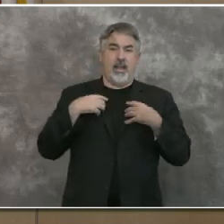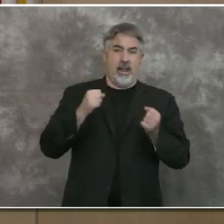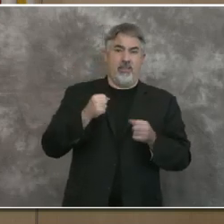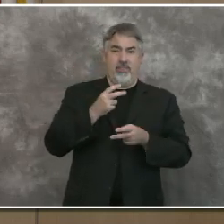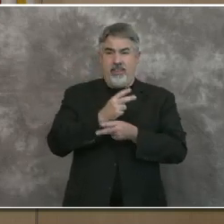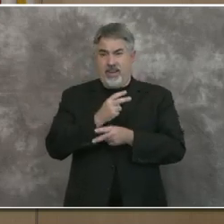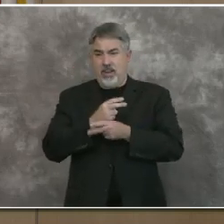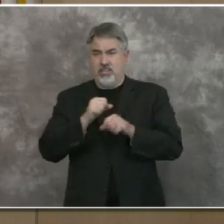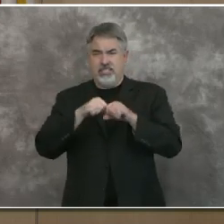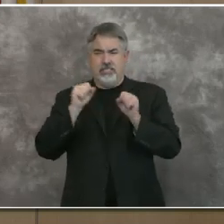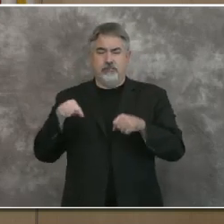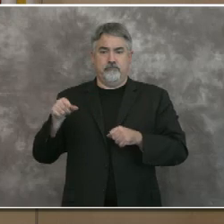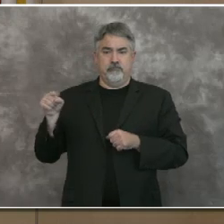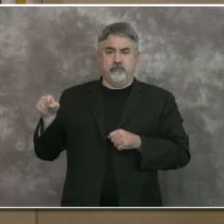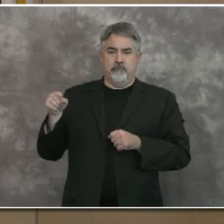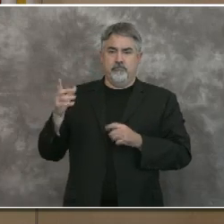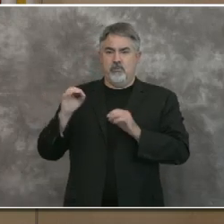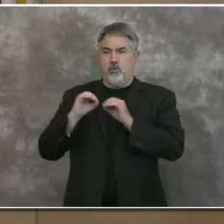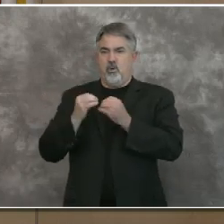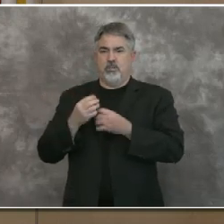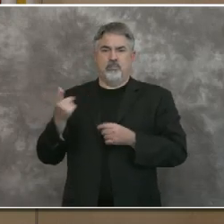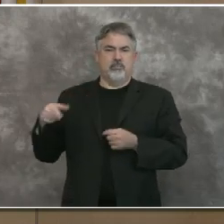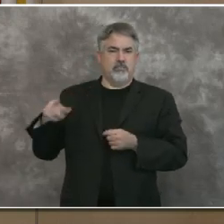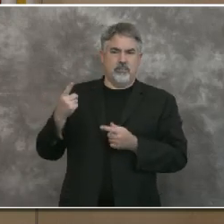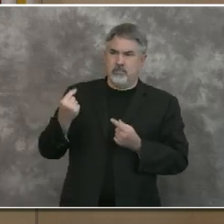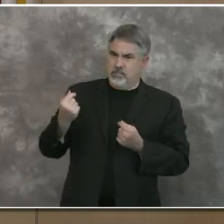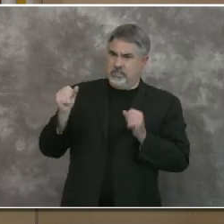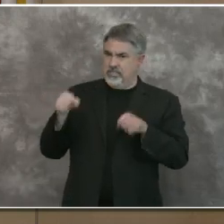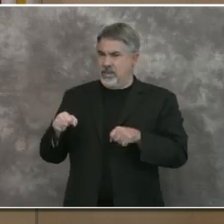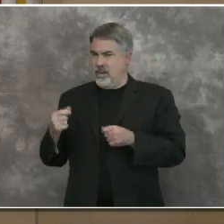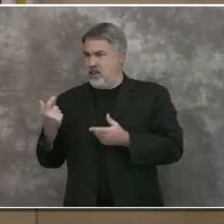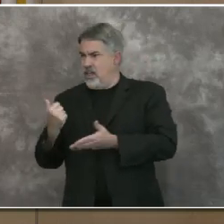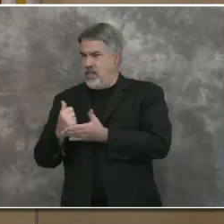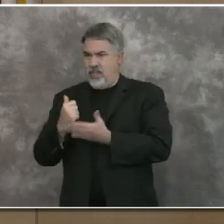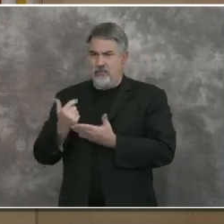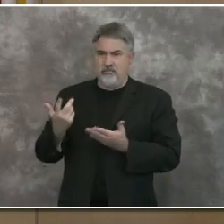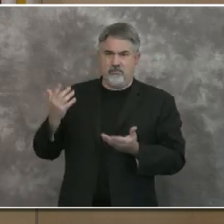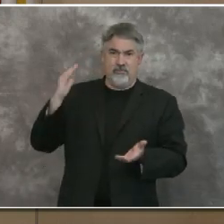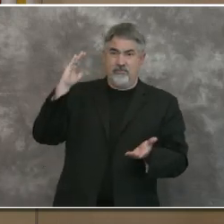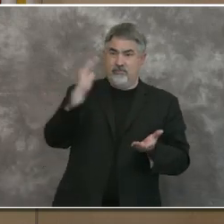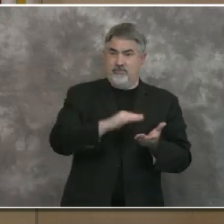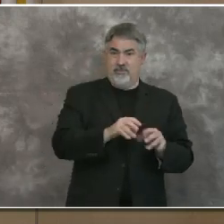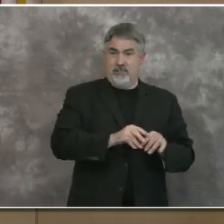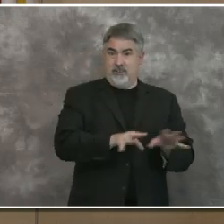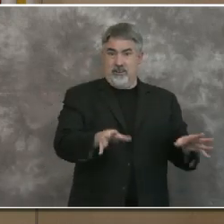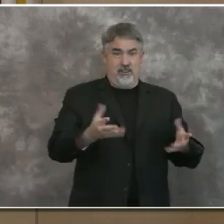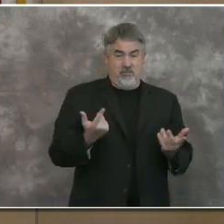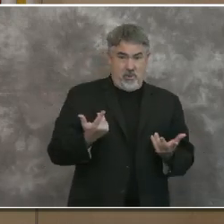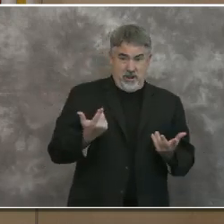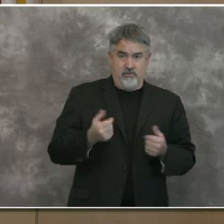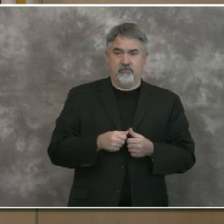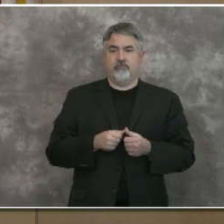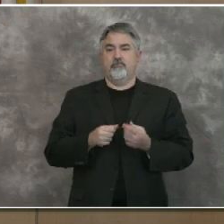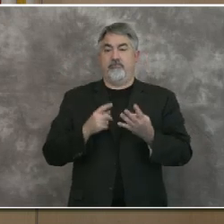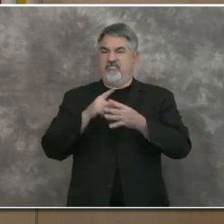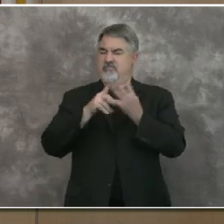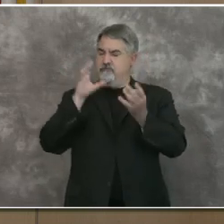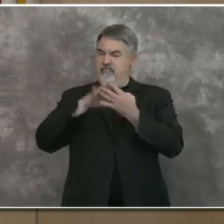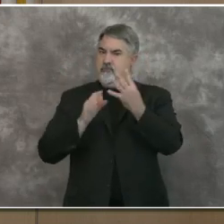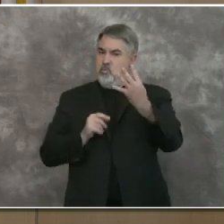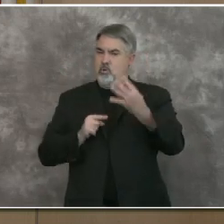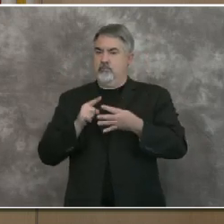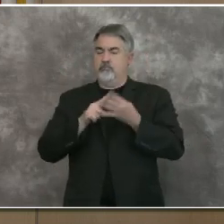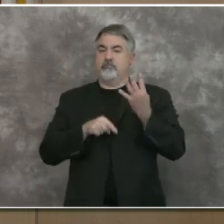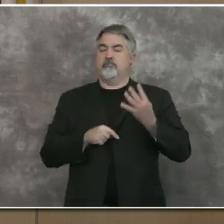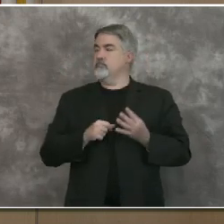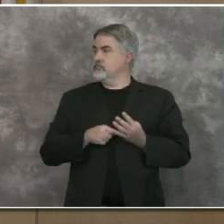and organizations can do to help stop the spread of COVID-19. And those 4